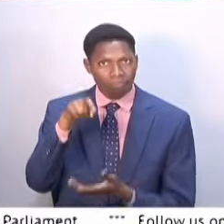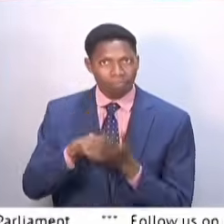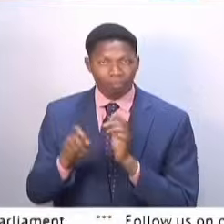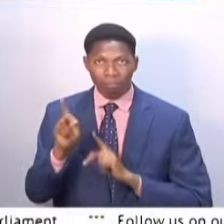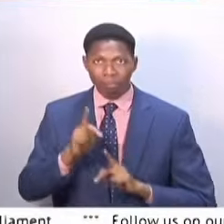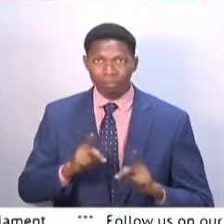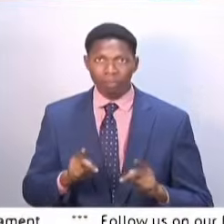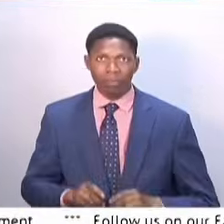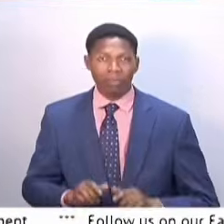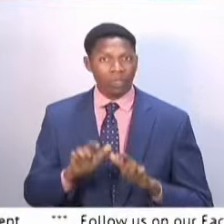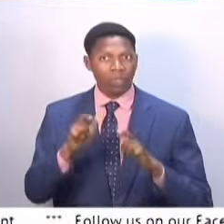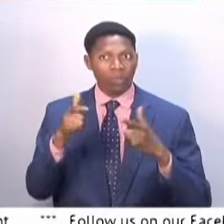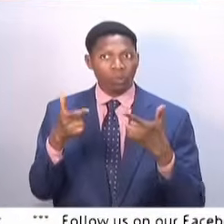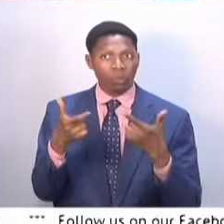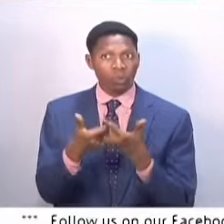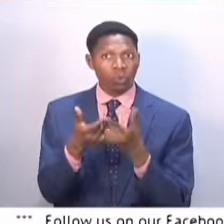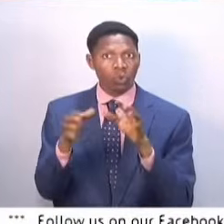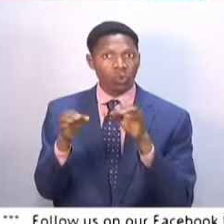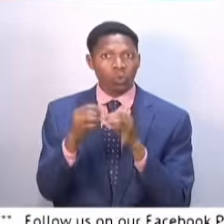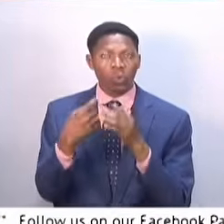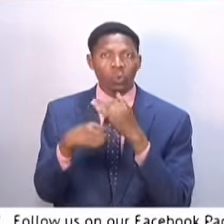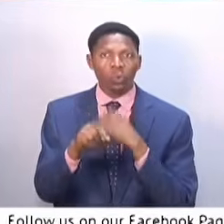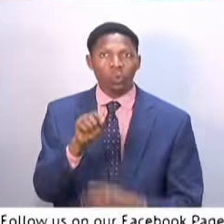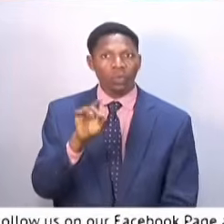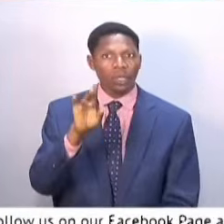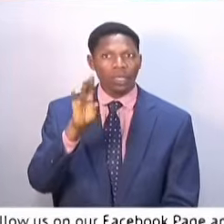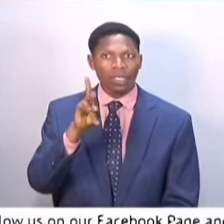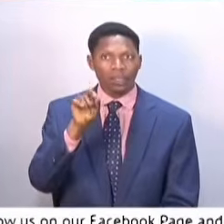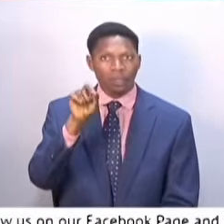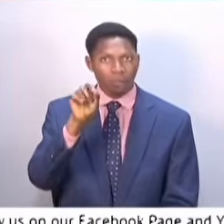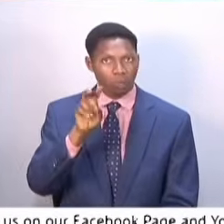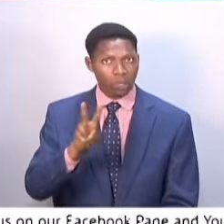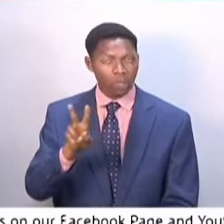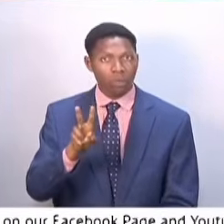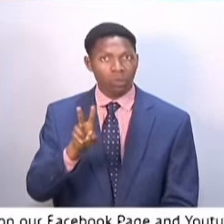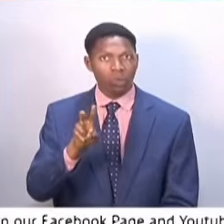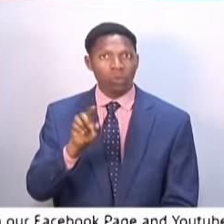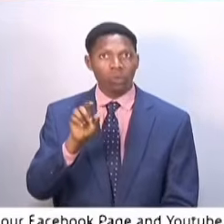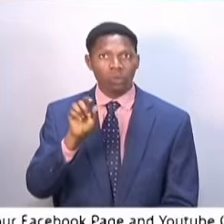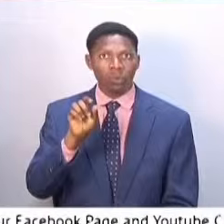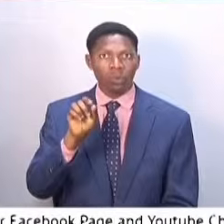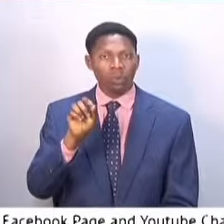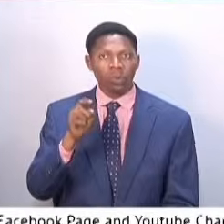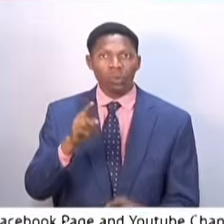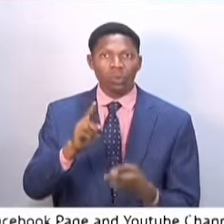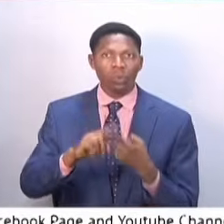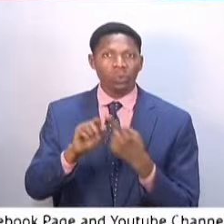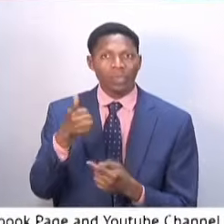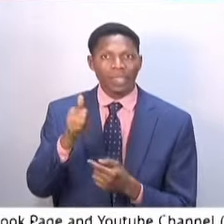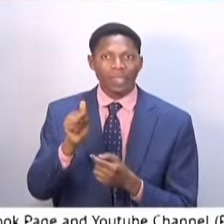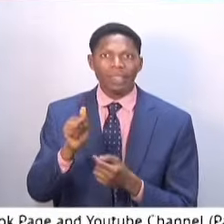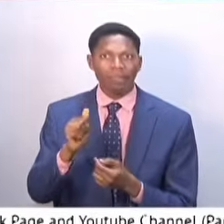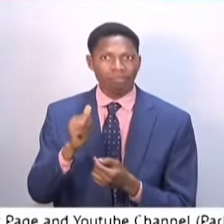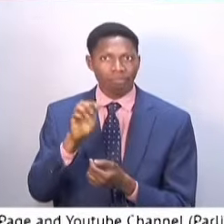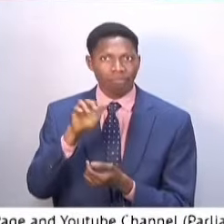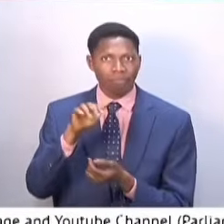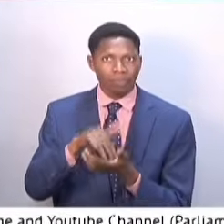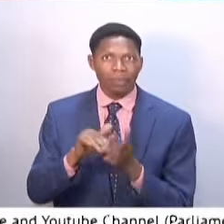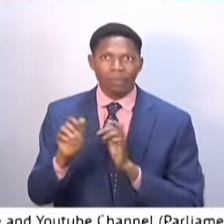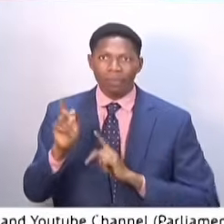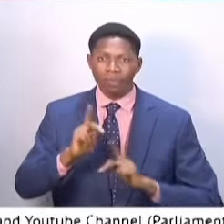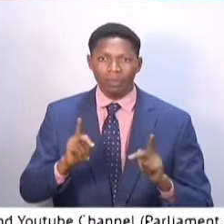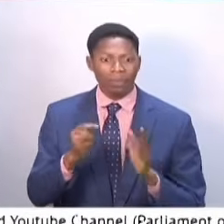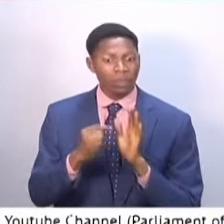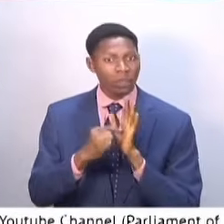The global average is 17.2 to 10,000 people. This clearly